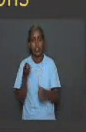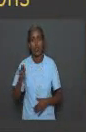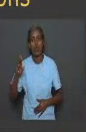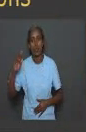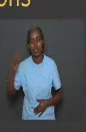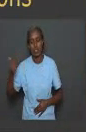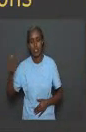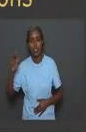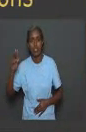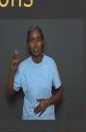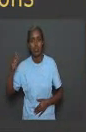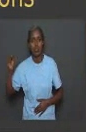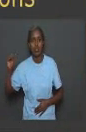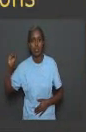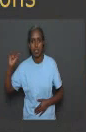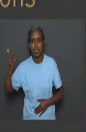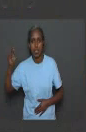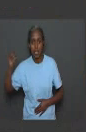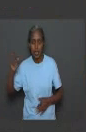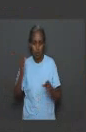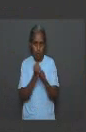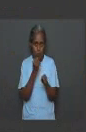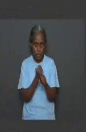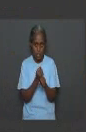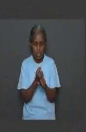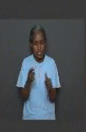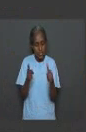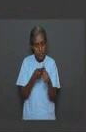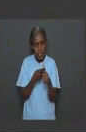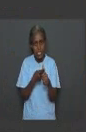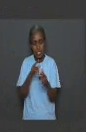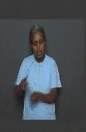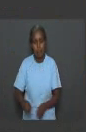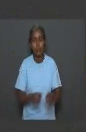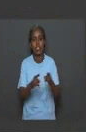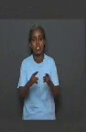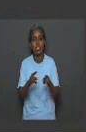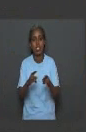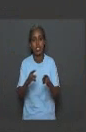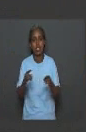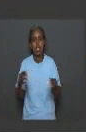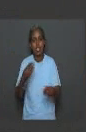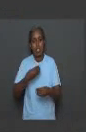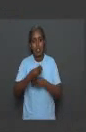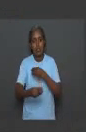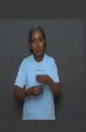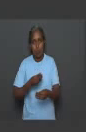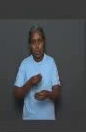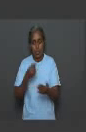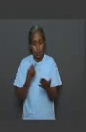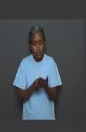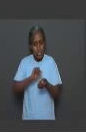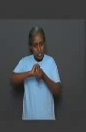elementary or Gaussian operations. The first method is swapping.